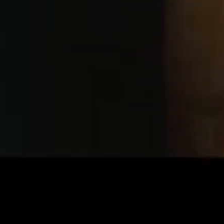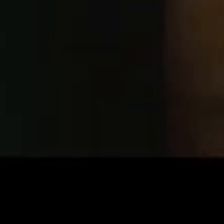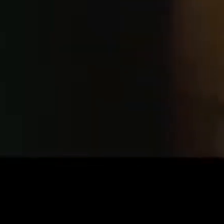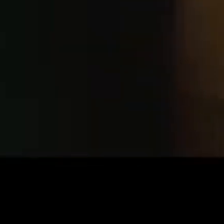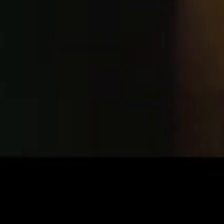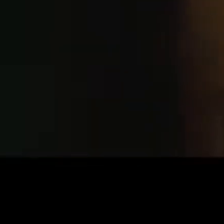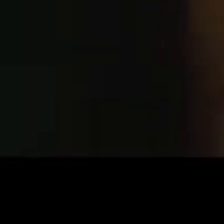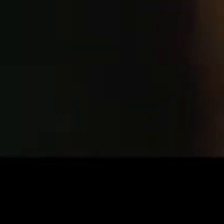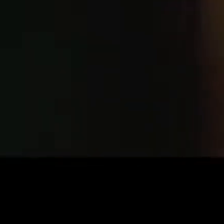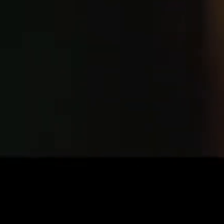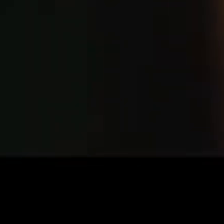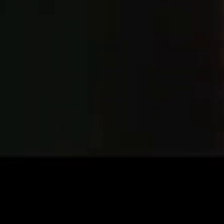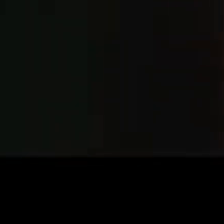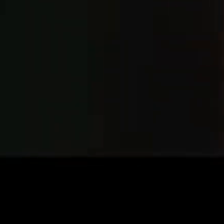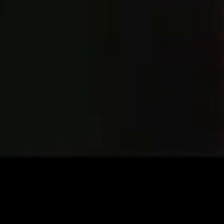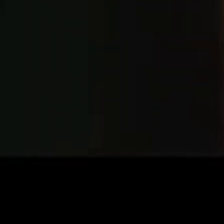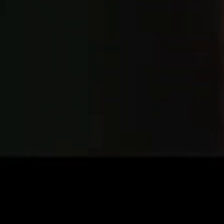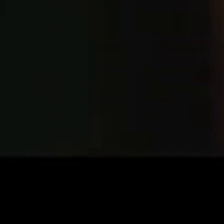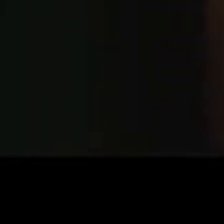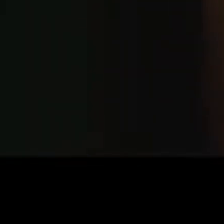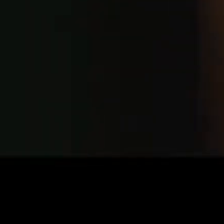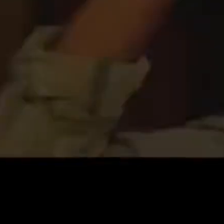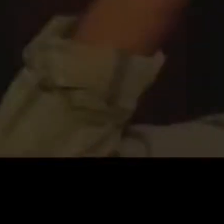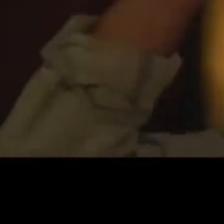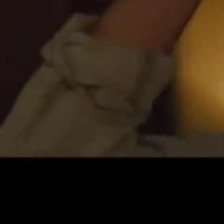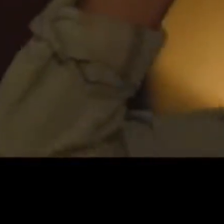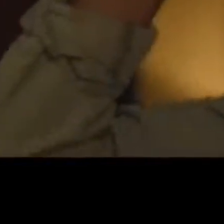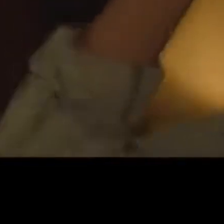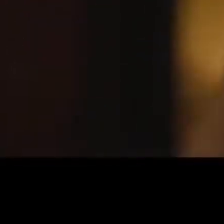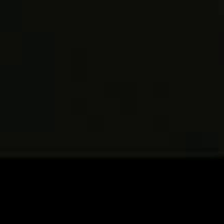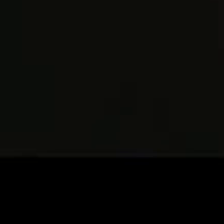Okay, why don't you input the data and we'll take a look together.